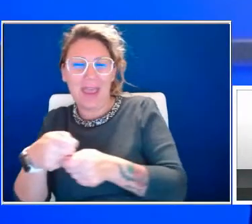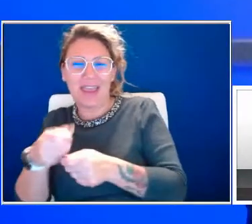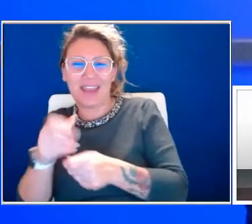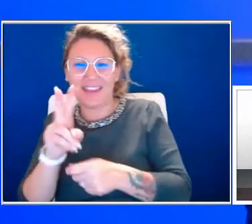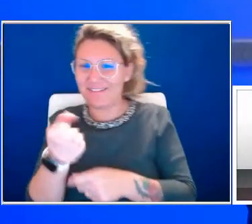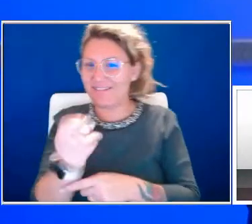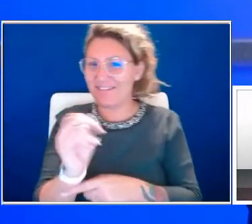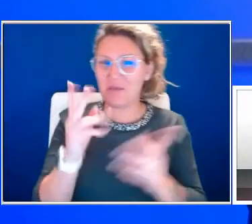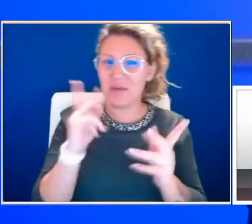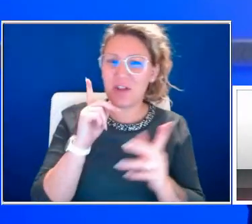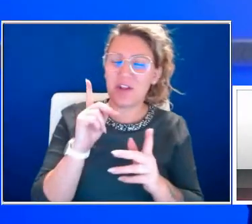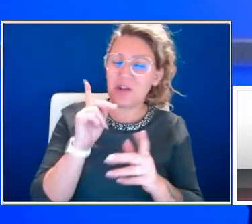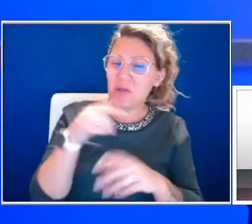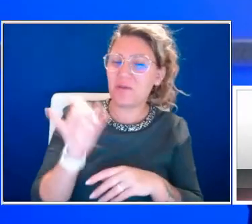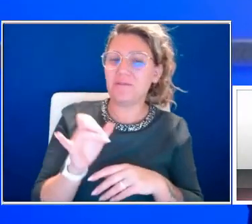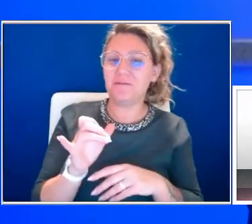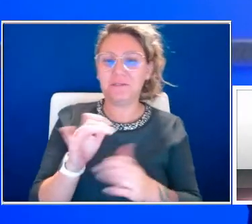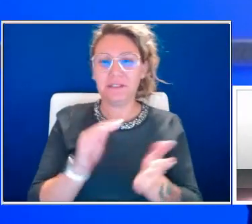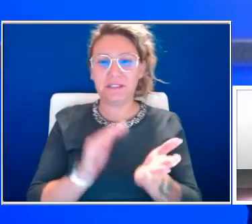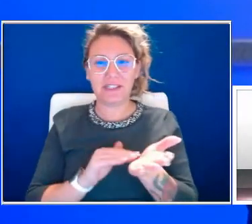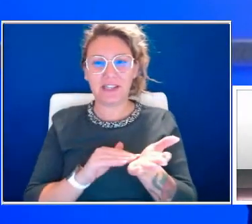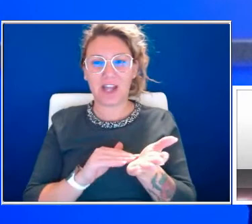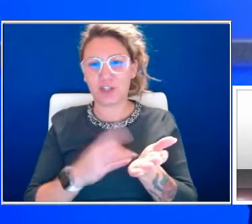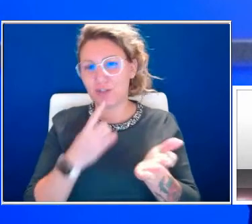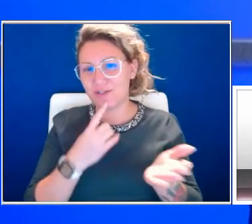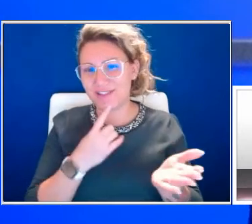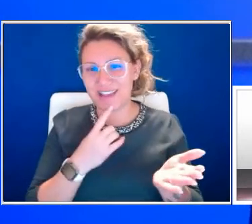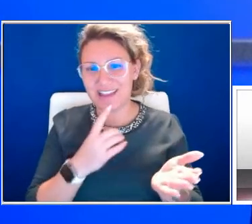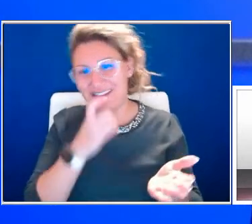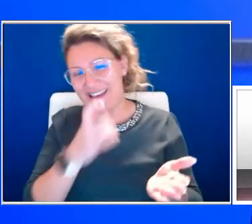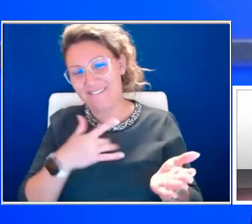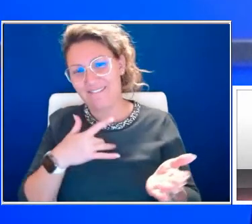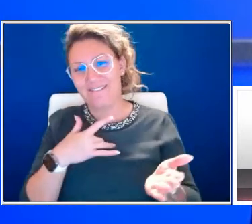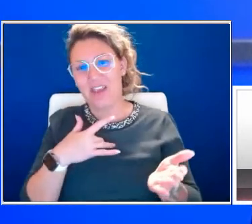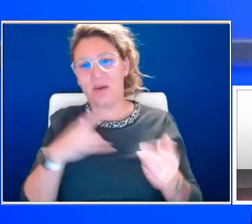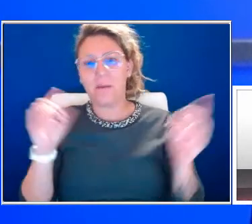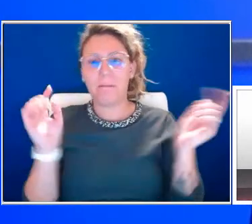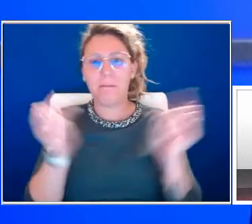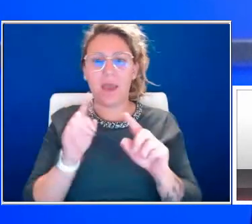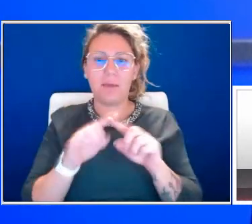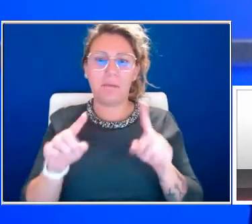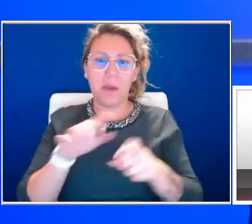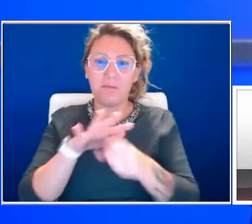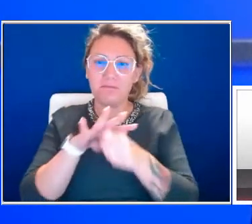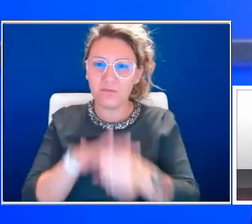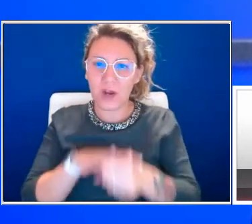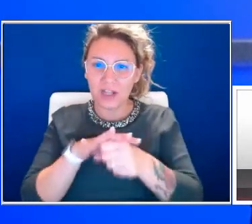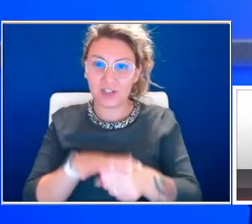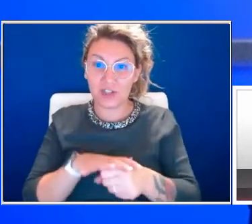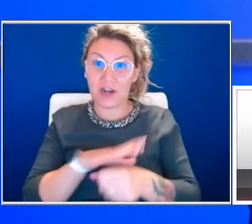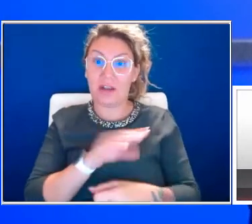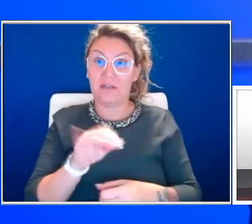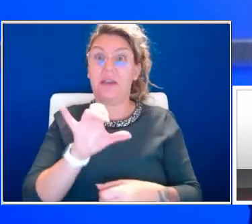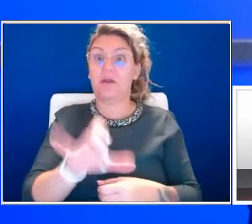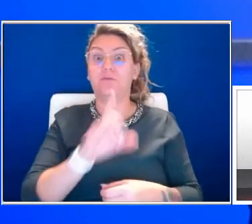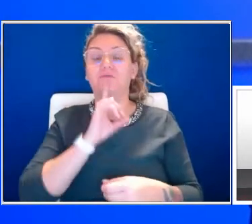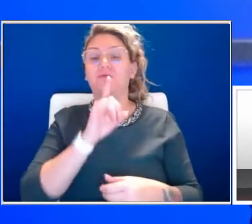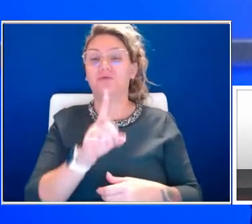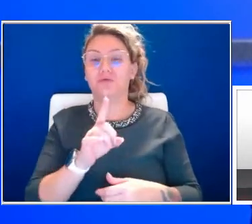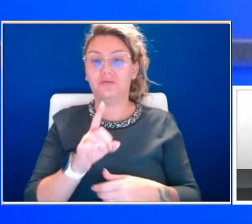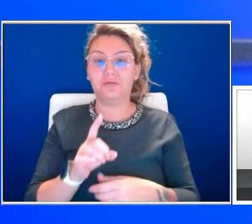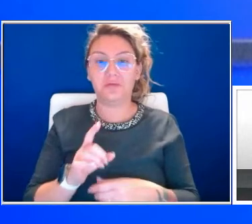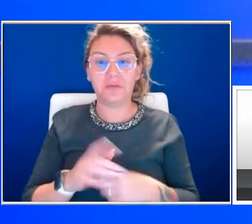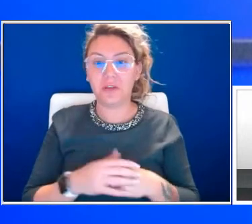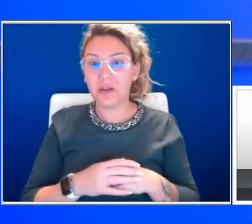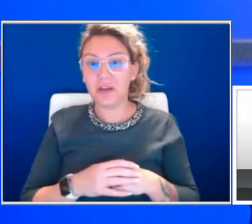The doctor said you won't feel really pain, but there'll be pressure. And that was very true. It